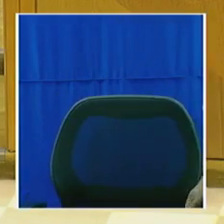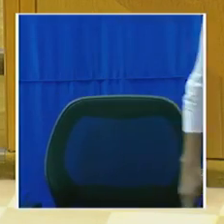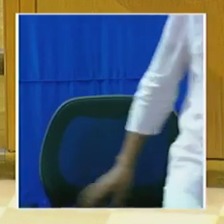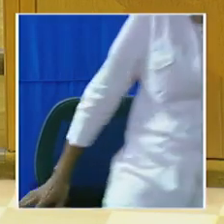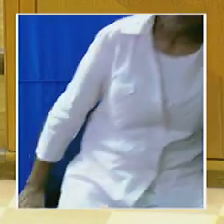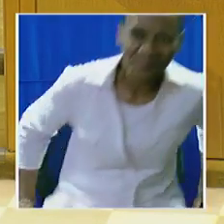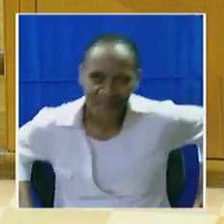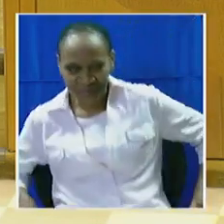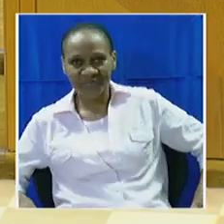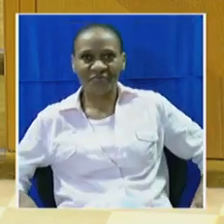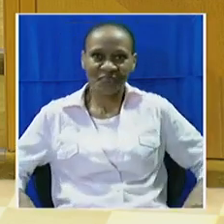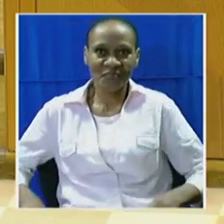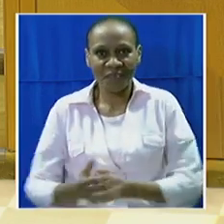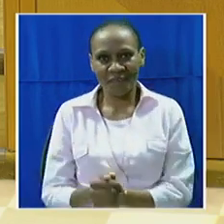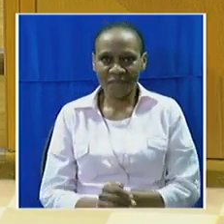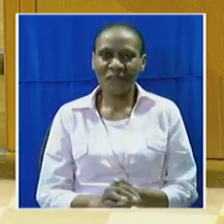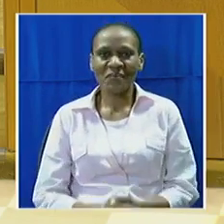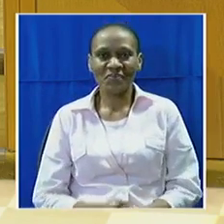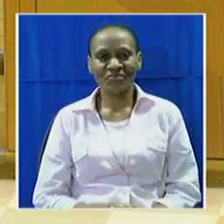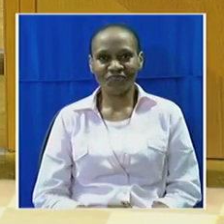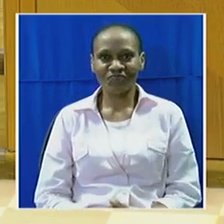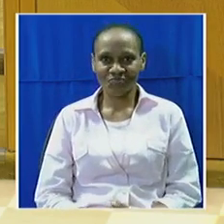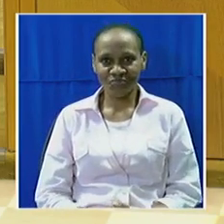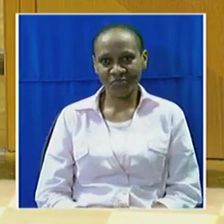Honorable J. Opperman.